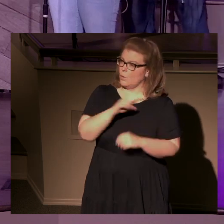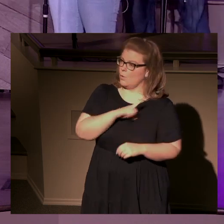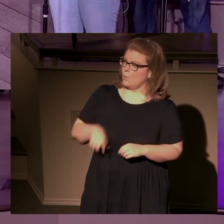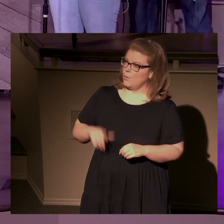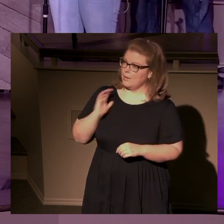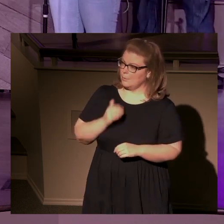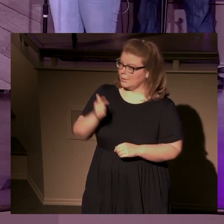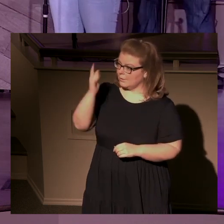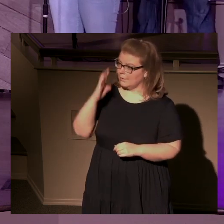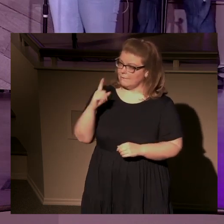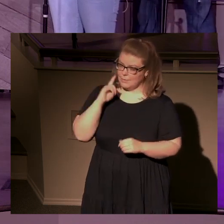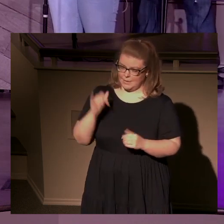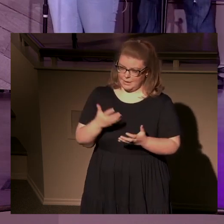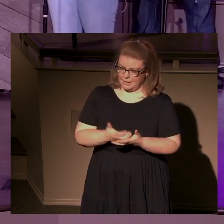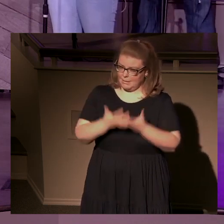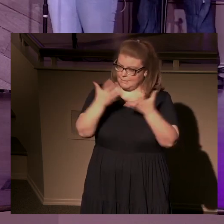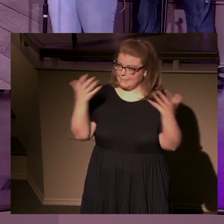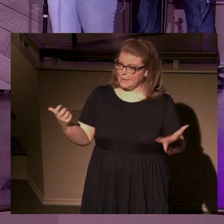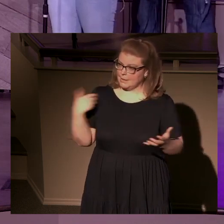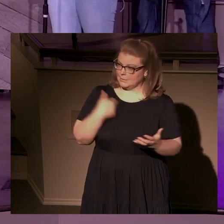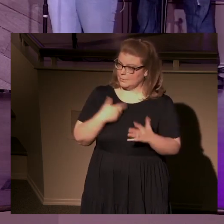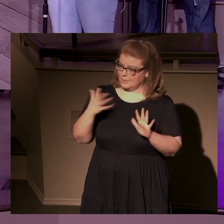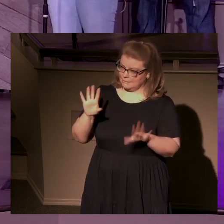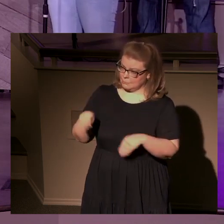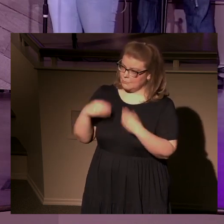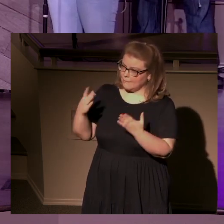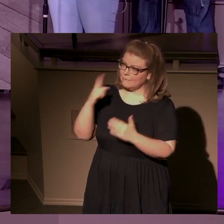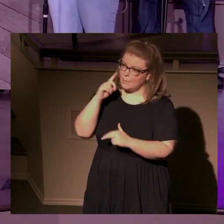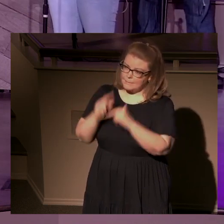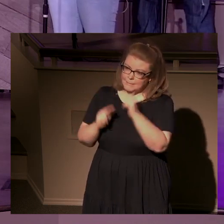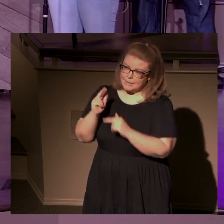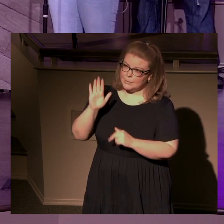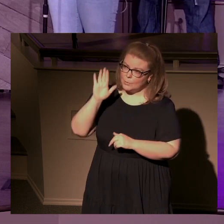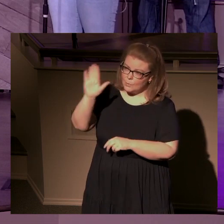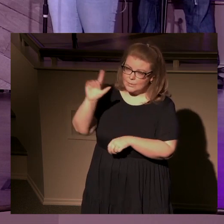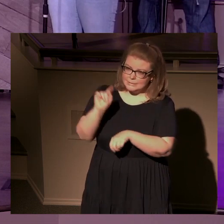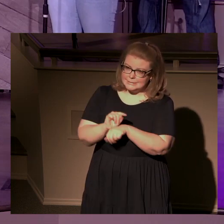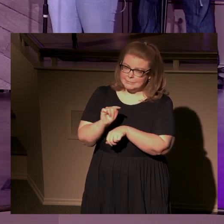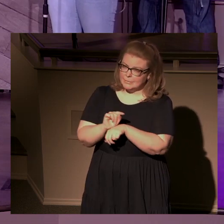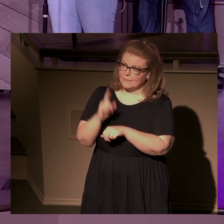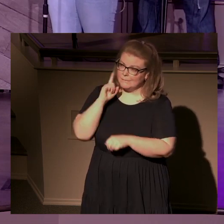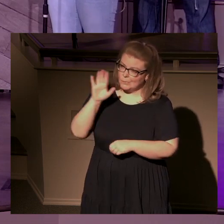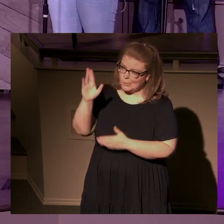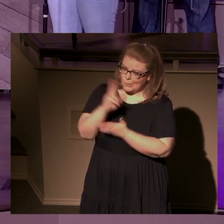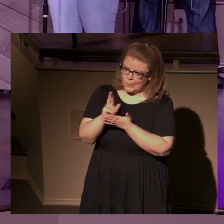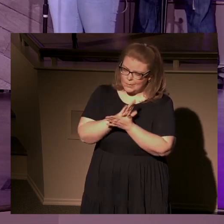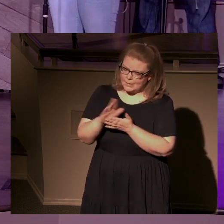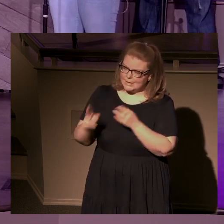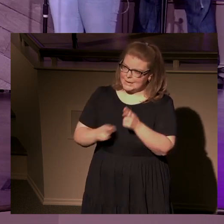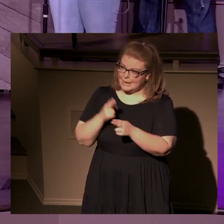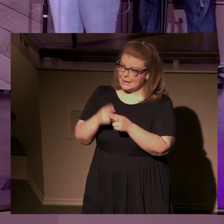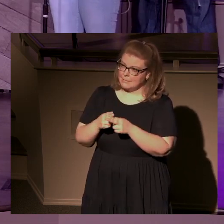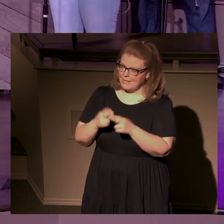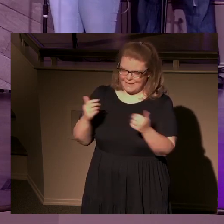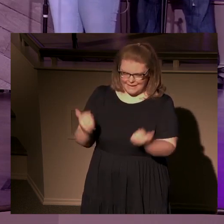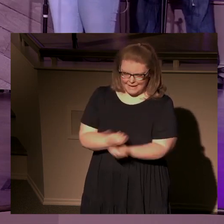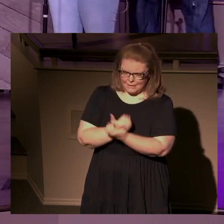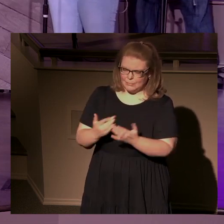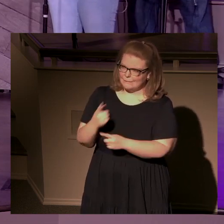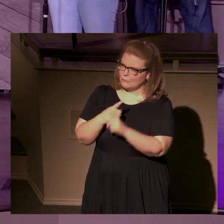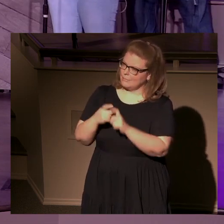this abundance that we have provided for building you a temple for your holy name, it comes from your